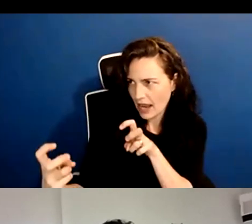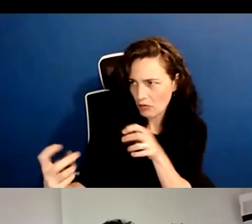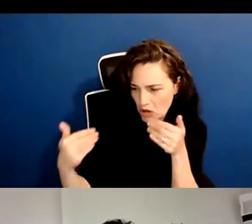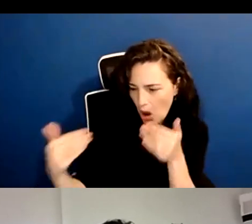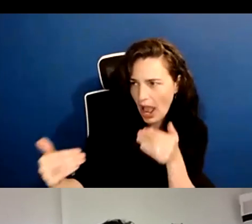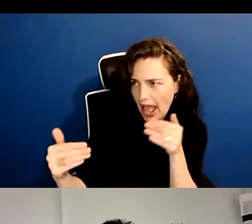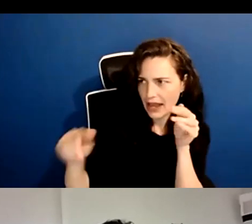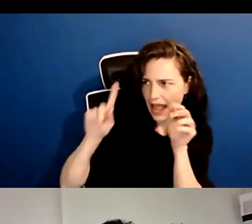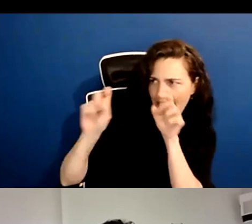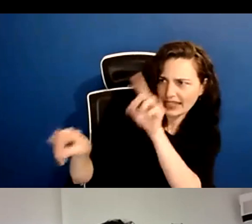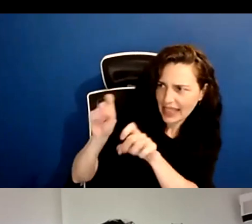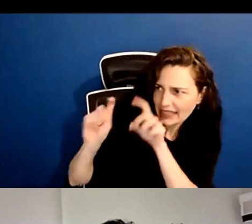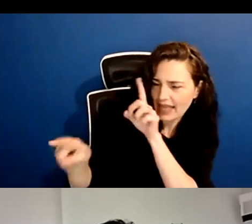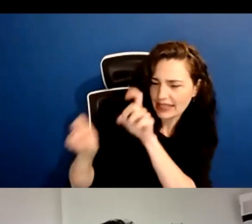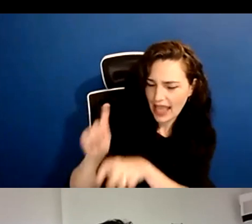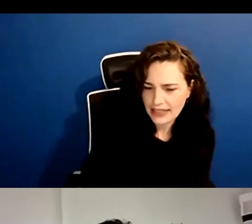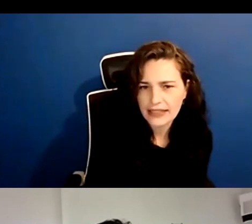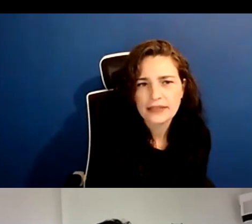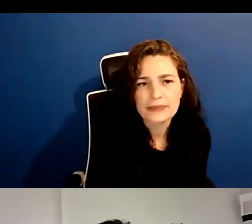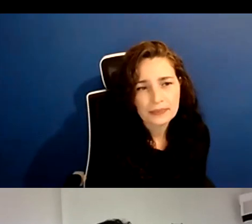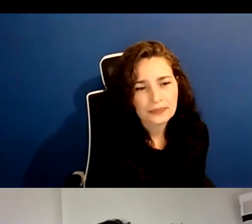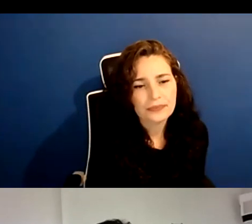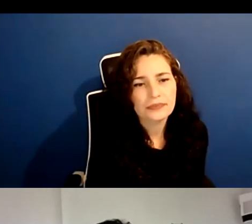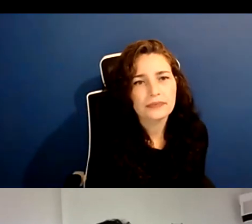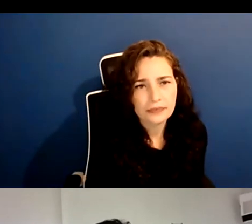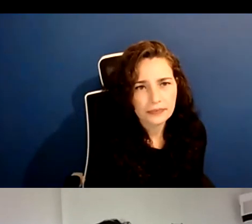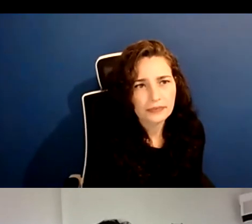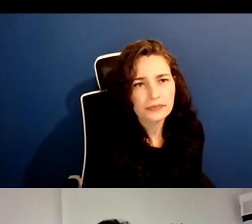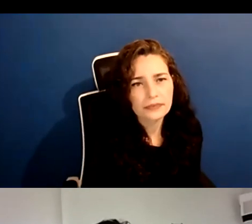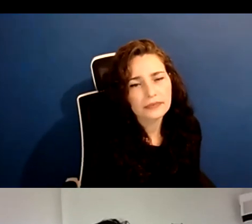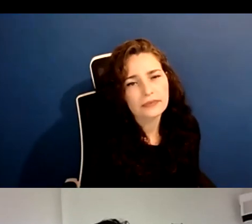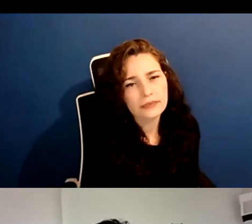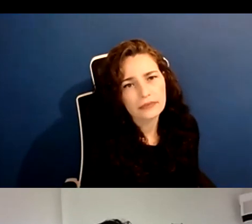me, I think that's like gold. Like, I think the first